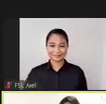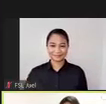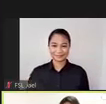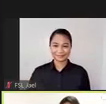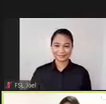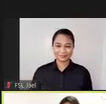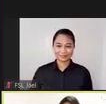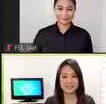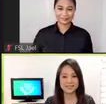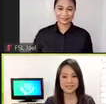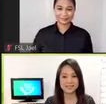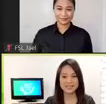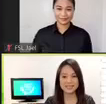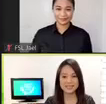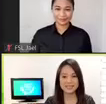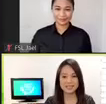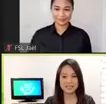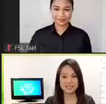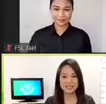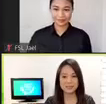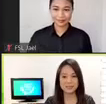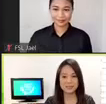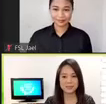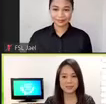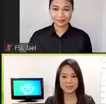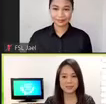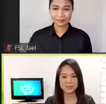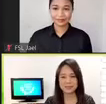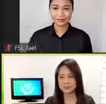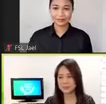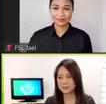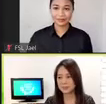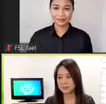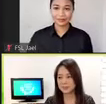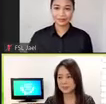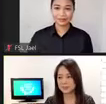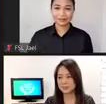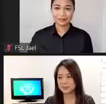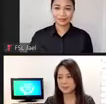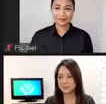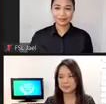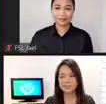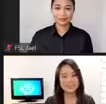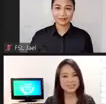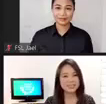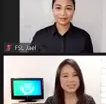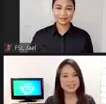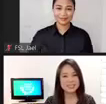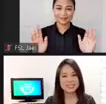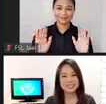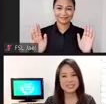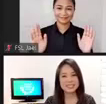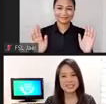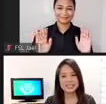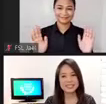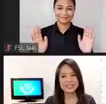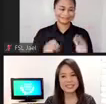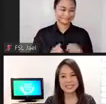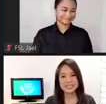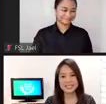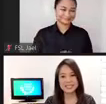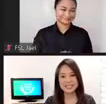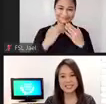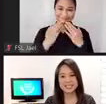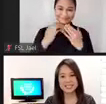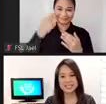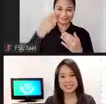Hi, Nina. Thanks for that introduction. Does it count towards my 15 minutes? Anyway, I'm